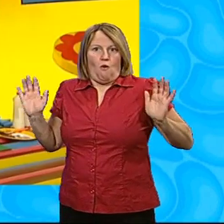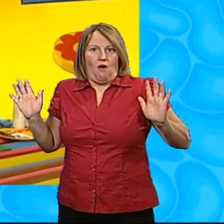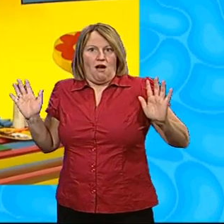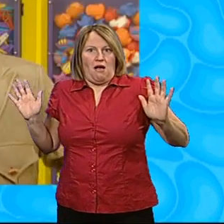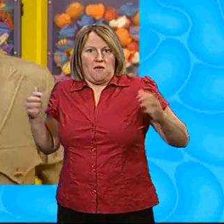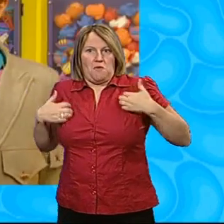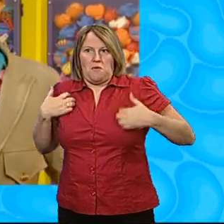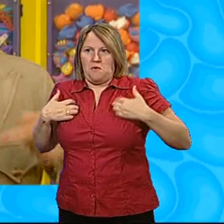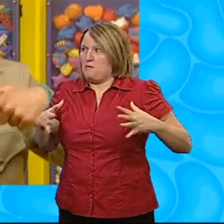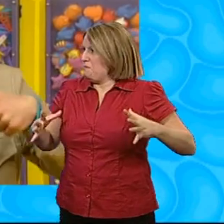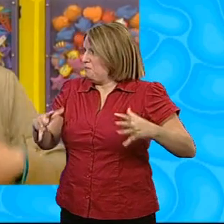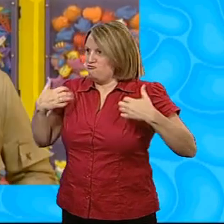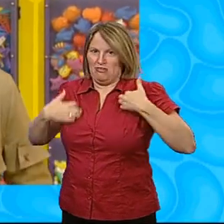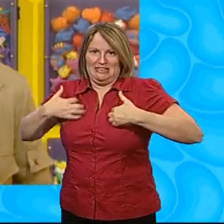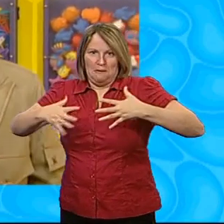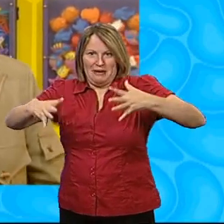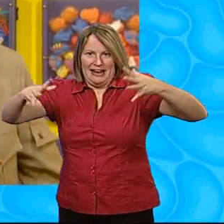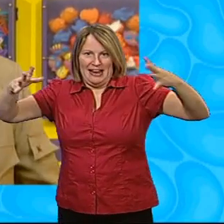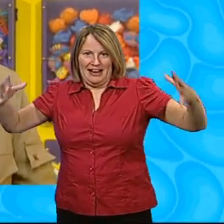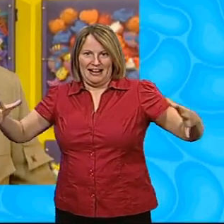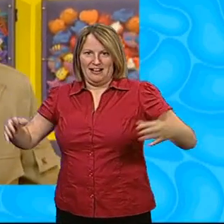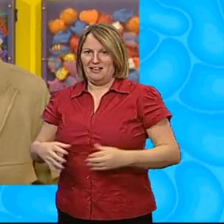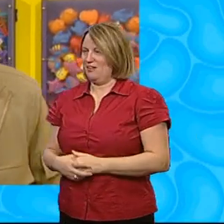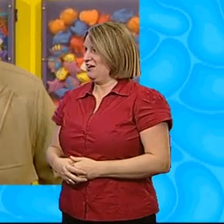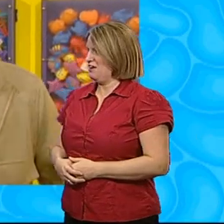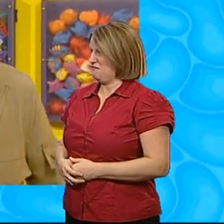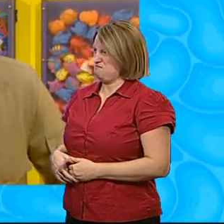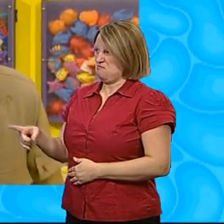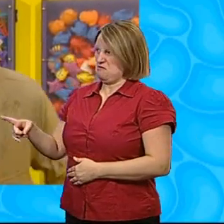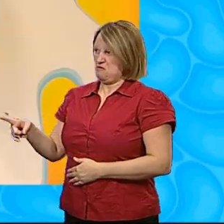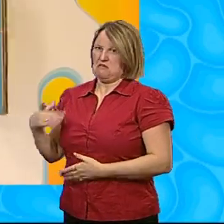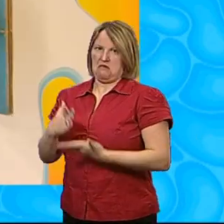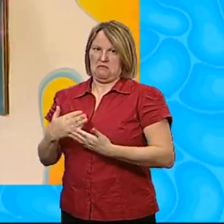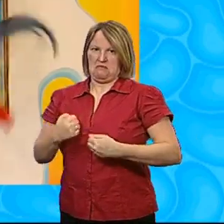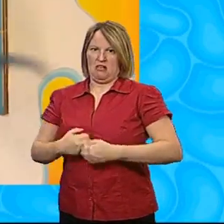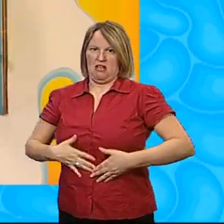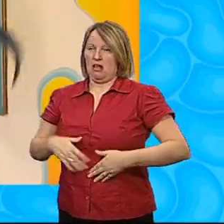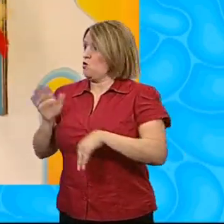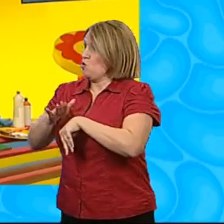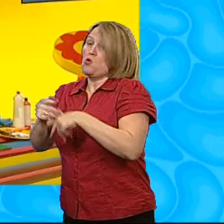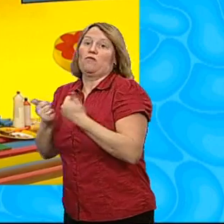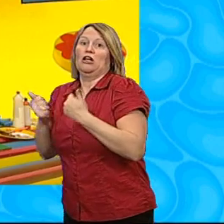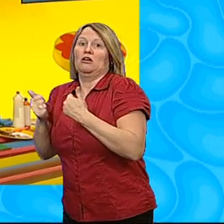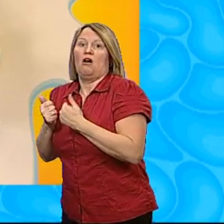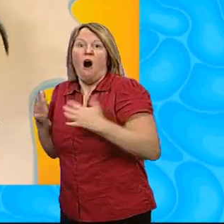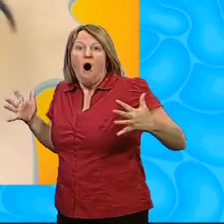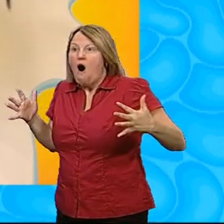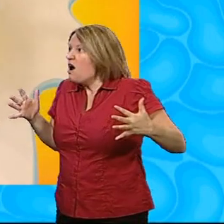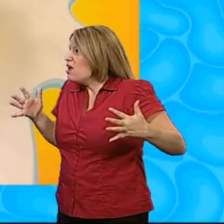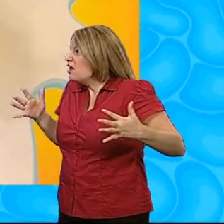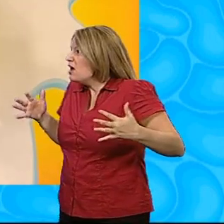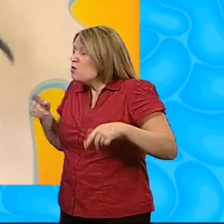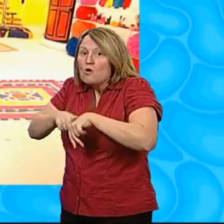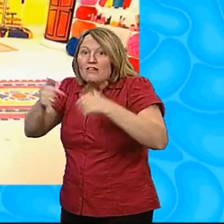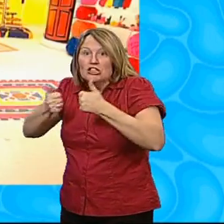Wow! Look at that! This is great, because I was feeling a bit hungry, actually. And time to go! Time